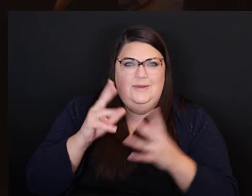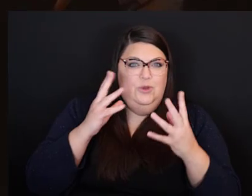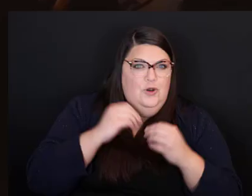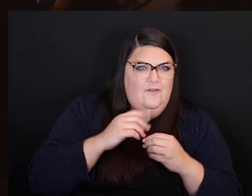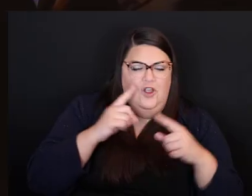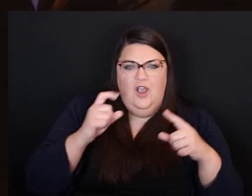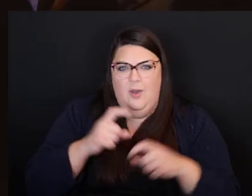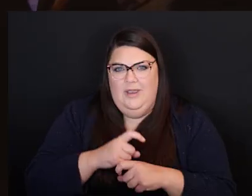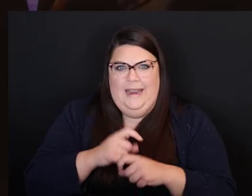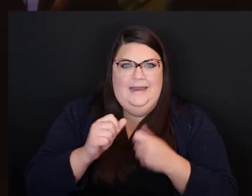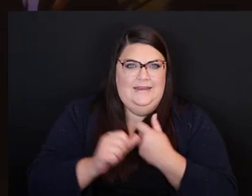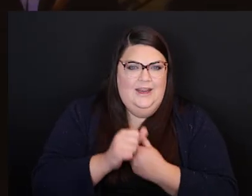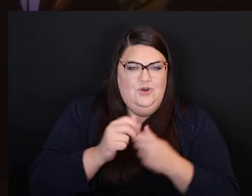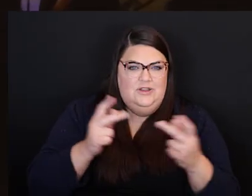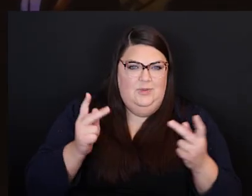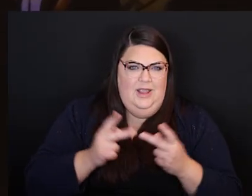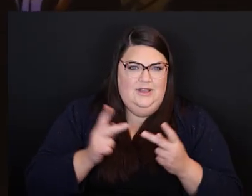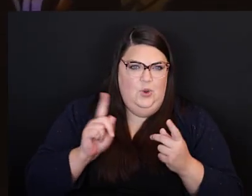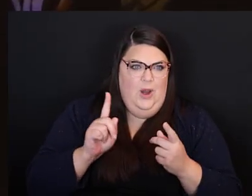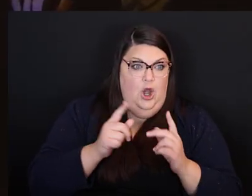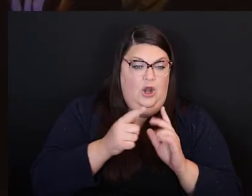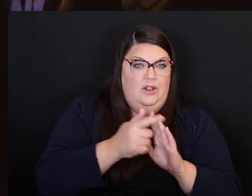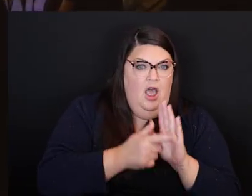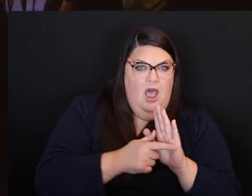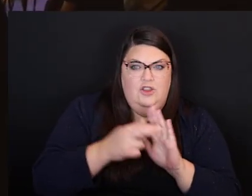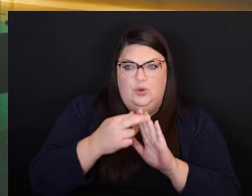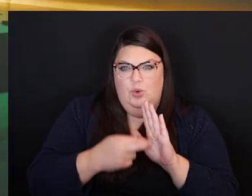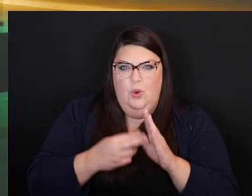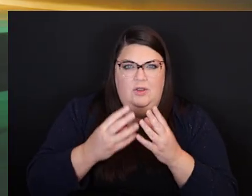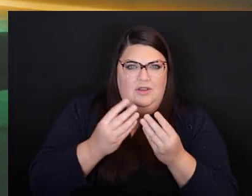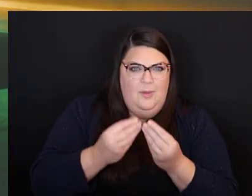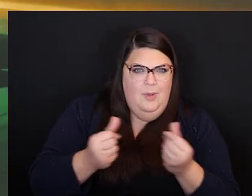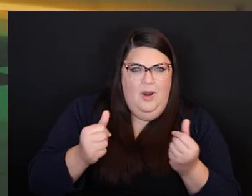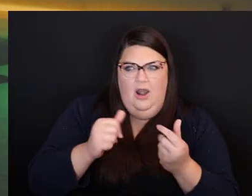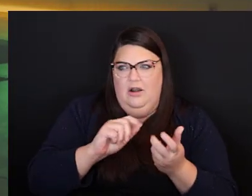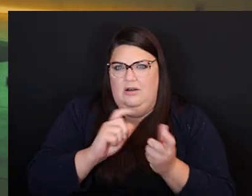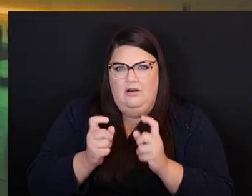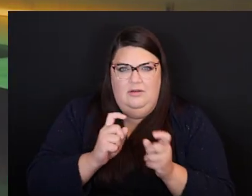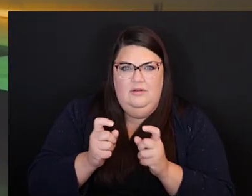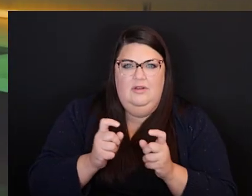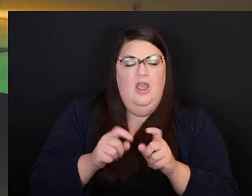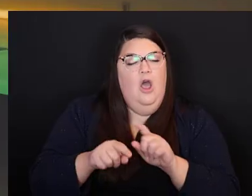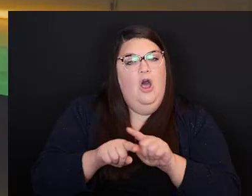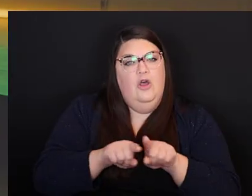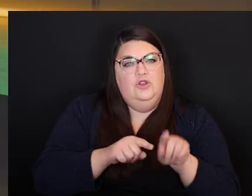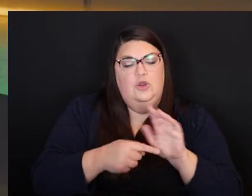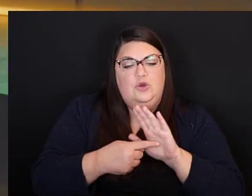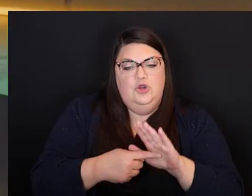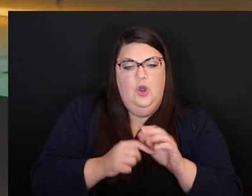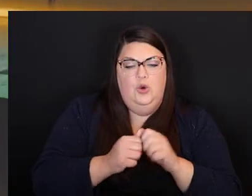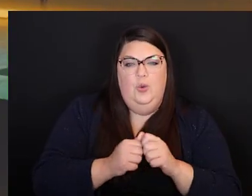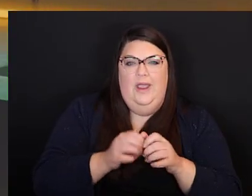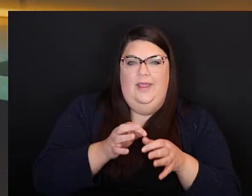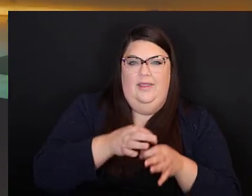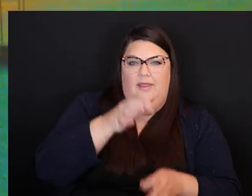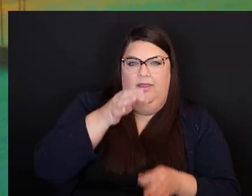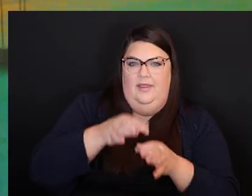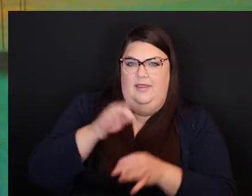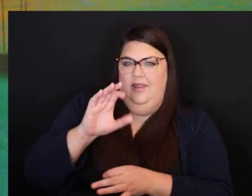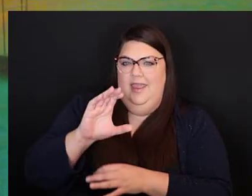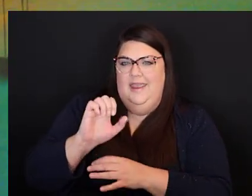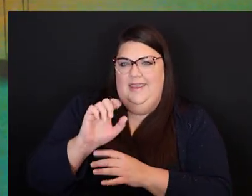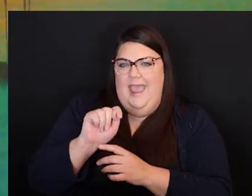complicated, dangerous place where some of these rules and laws come apart. And that's also reflected in the presence of